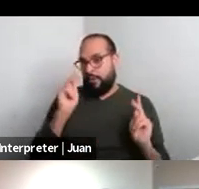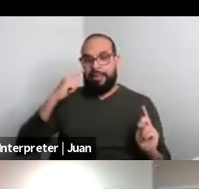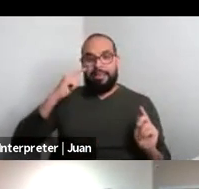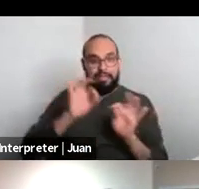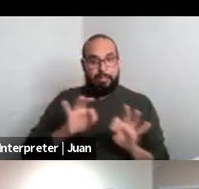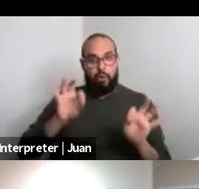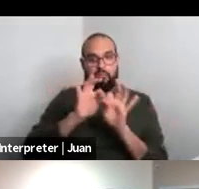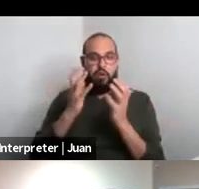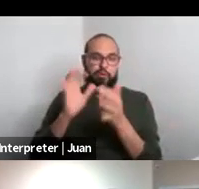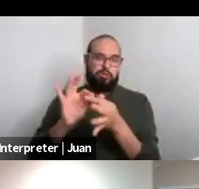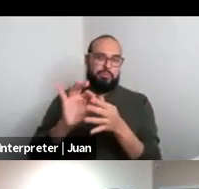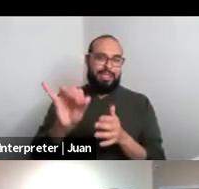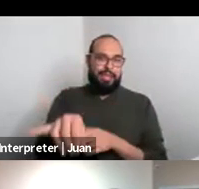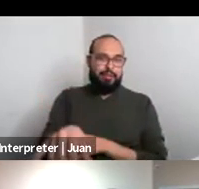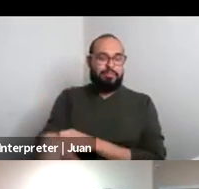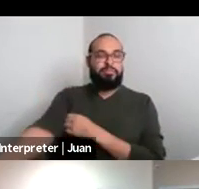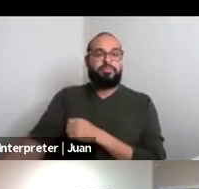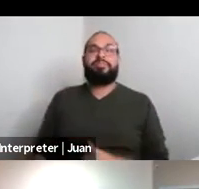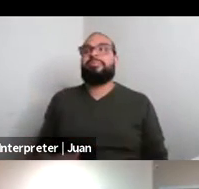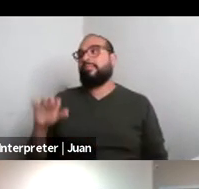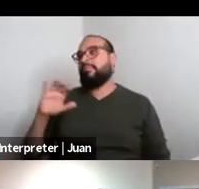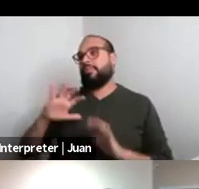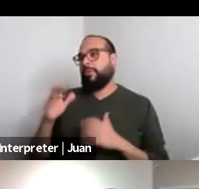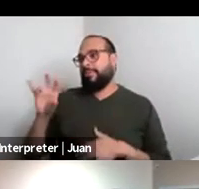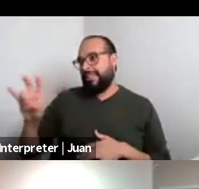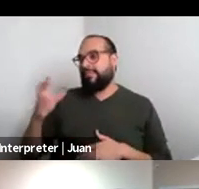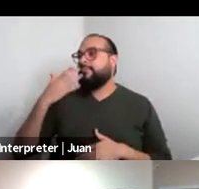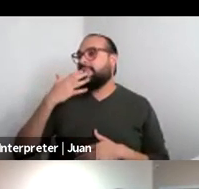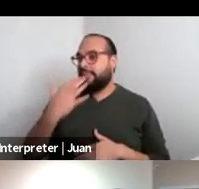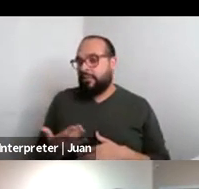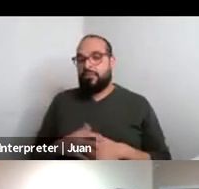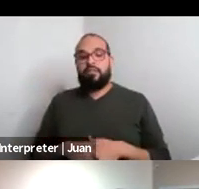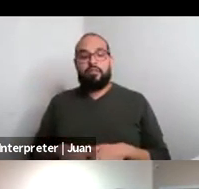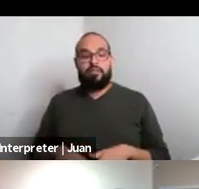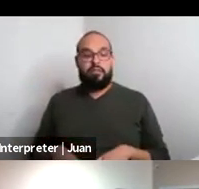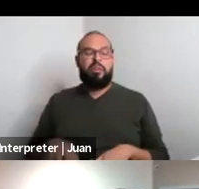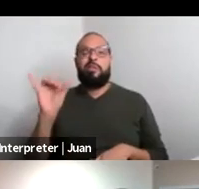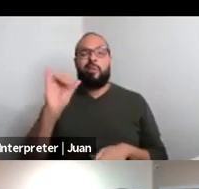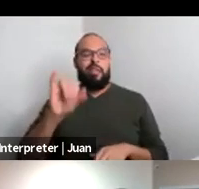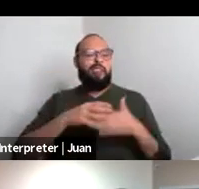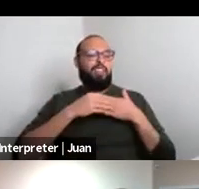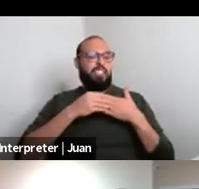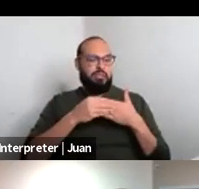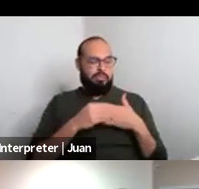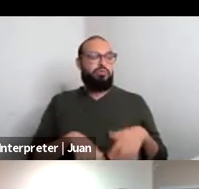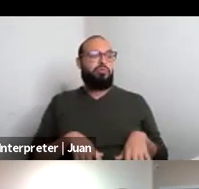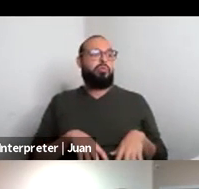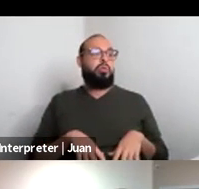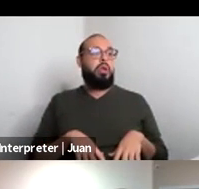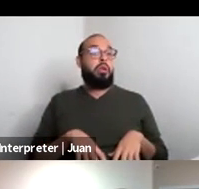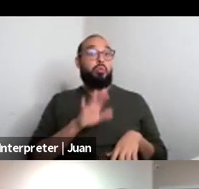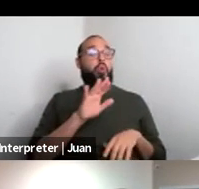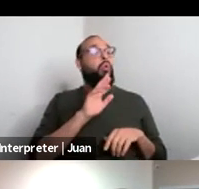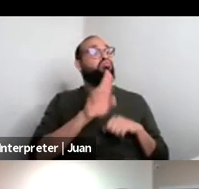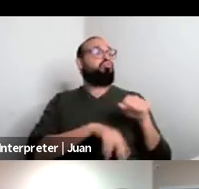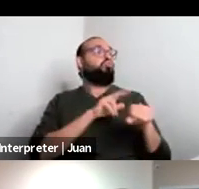mention. Excellent. Okay, group 7. Love you. And I would say that flexibility of being able to go outside of your normal